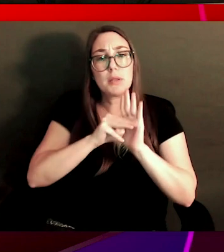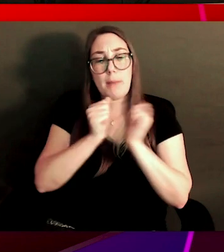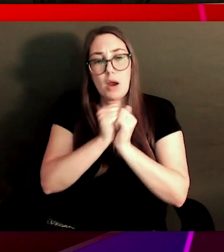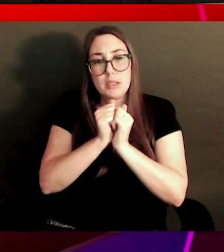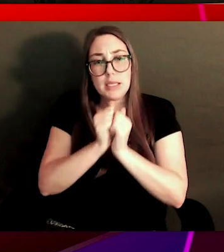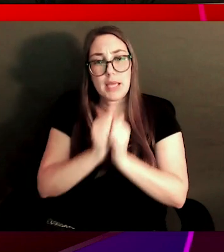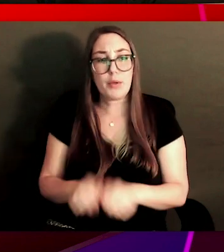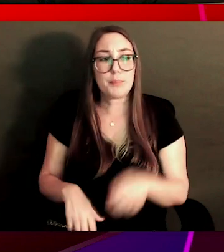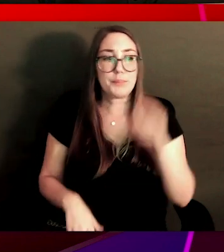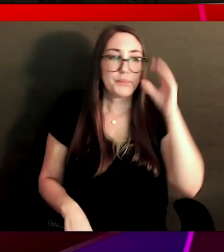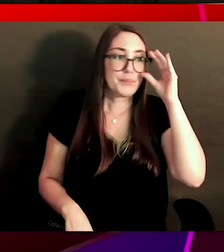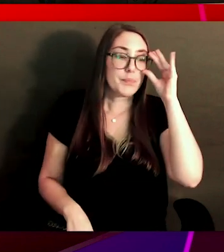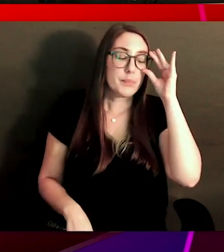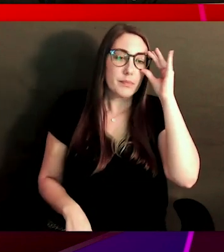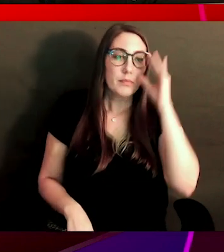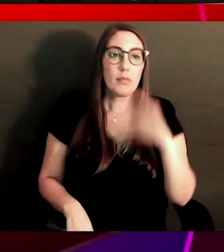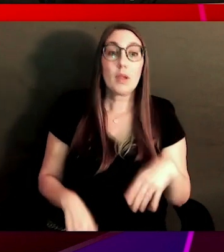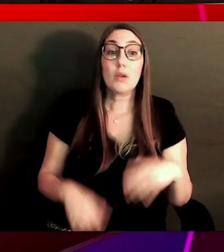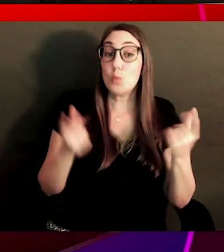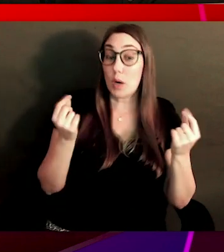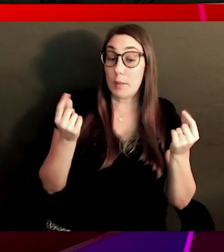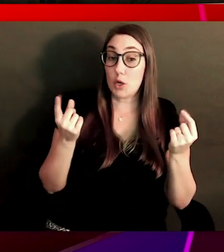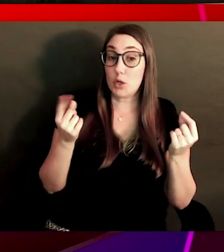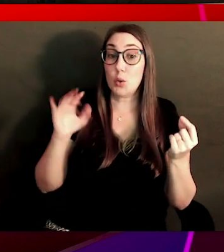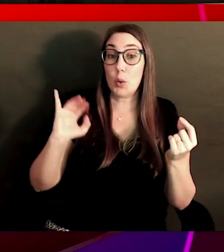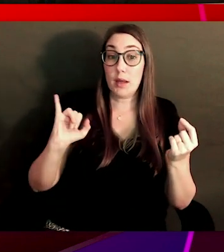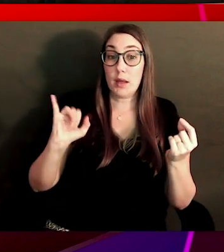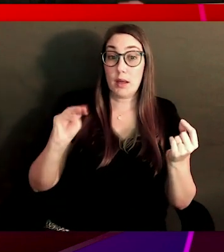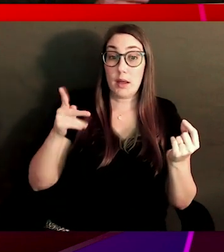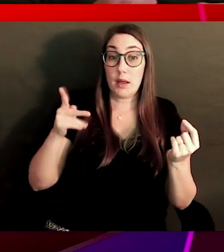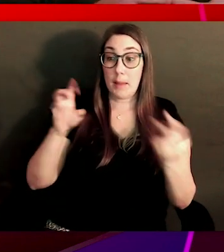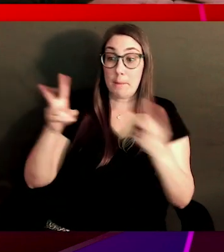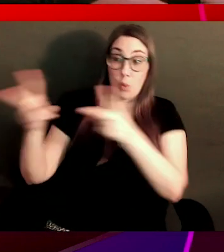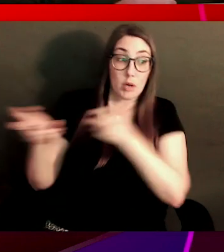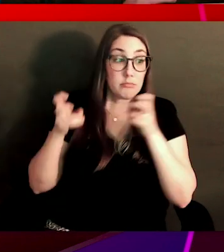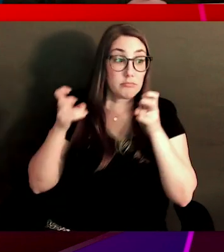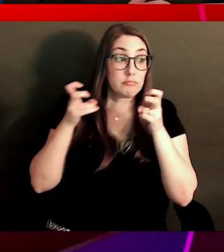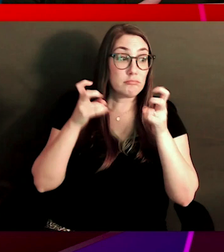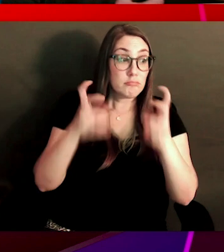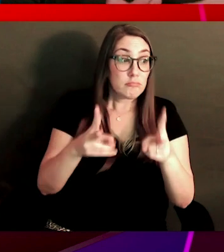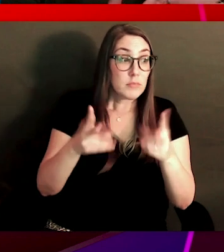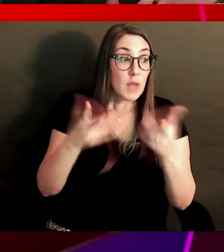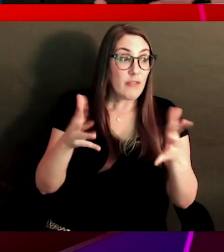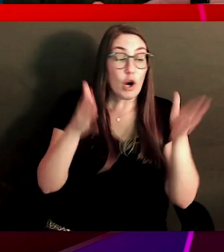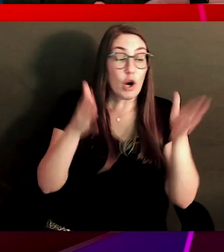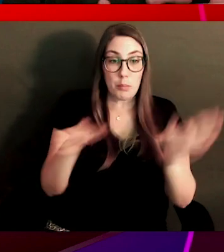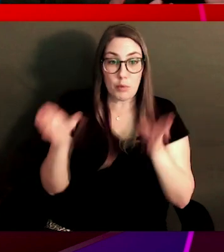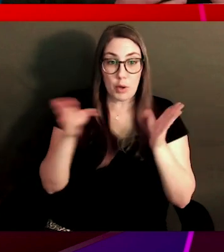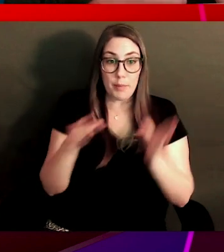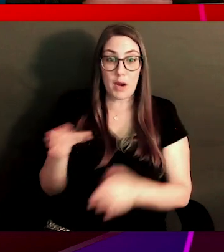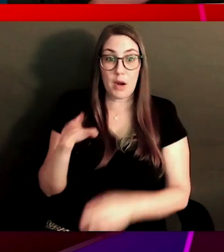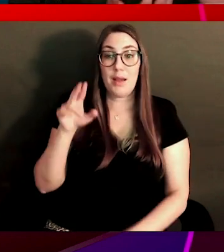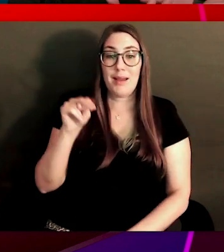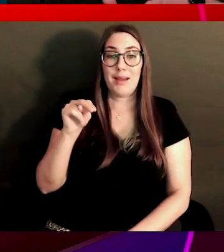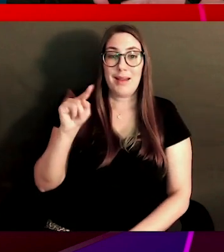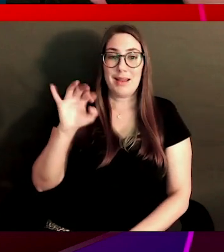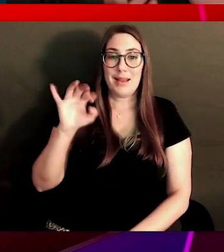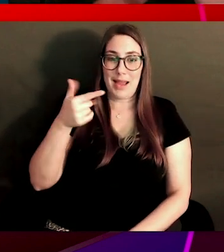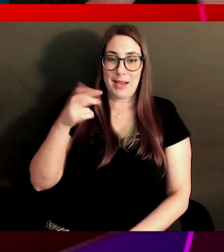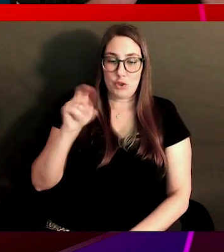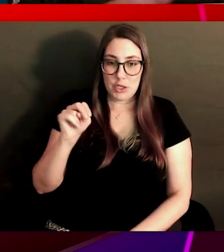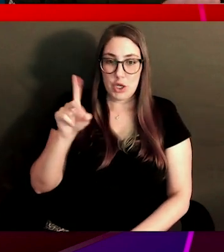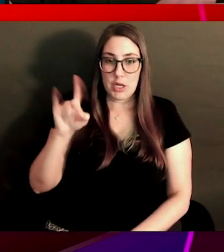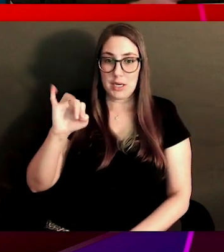and import some data sets that I've already kind of prepared. This is a nitrogen dioxide concentration